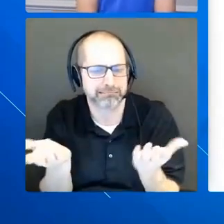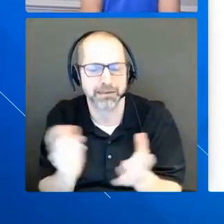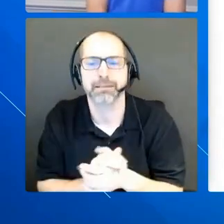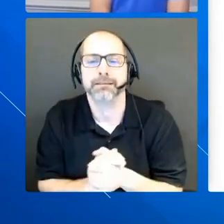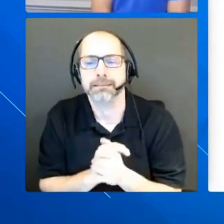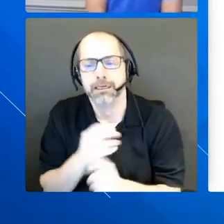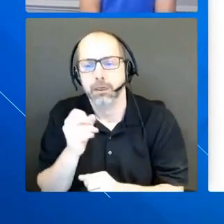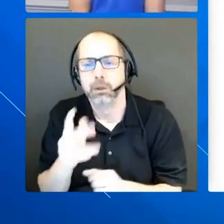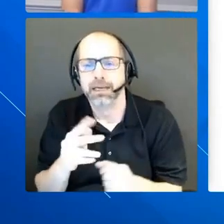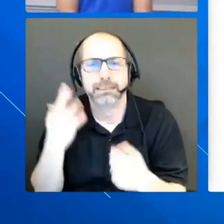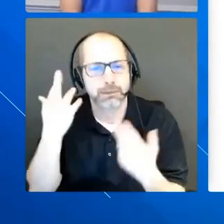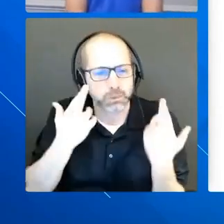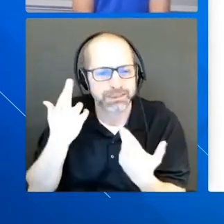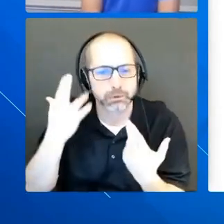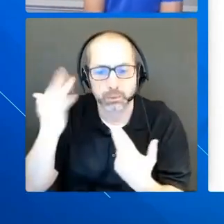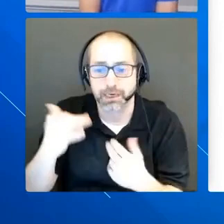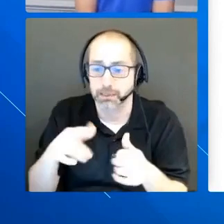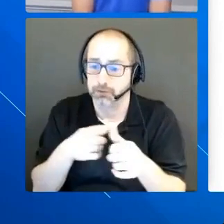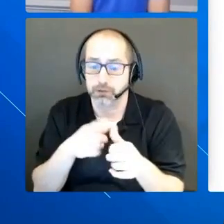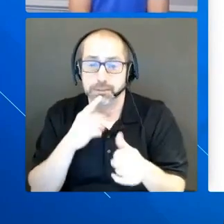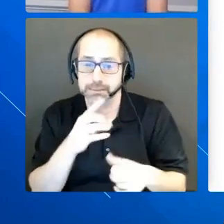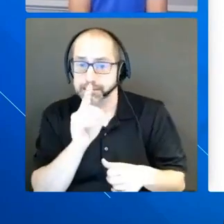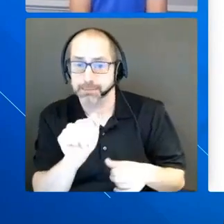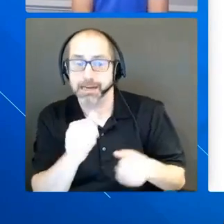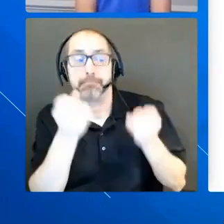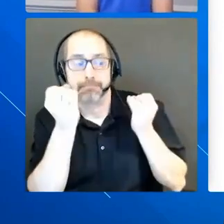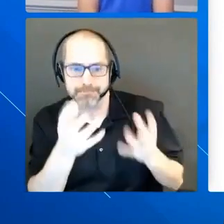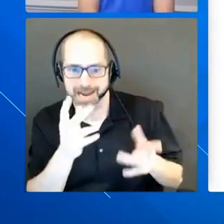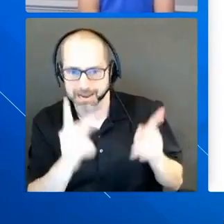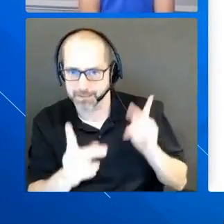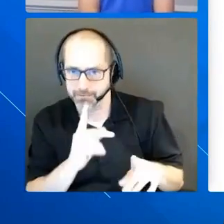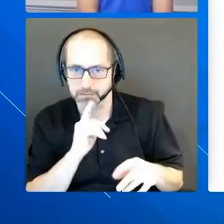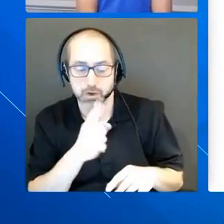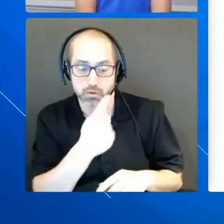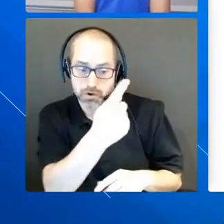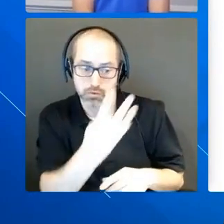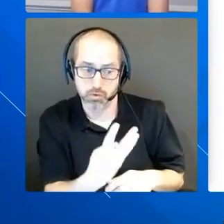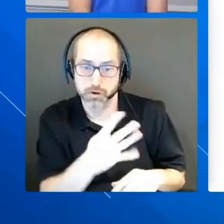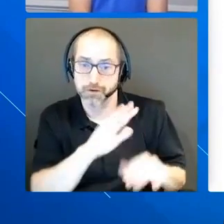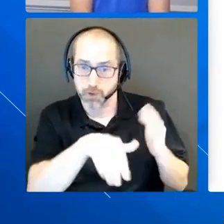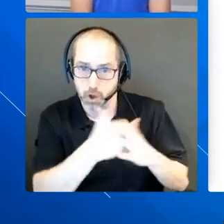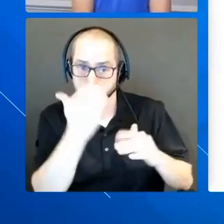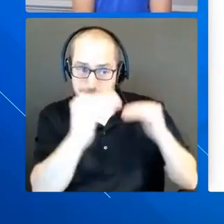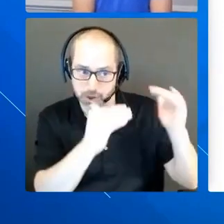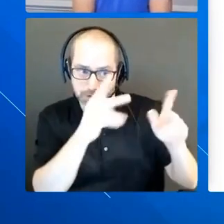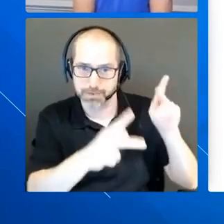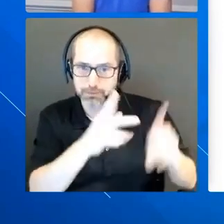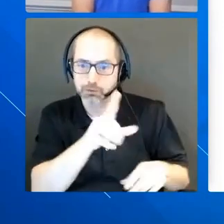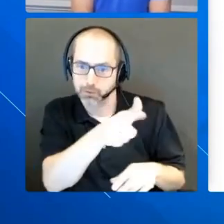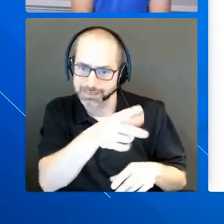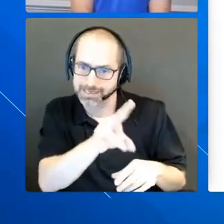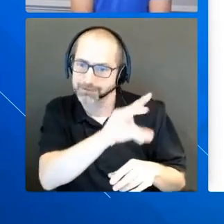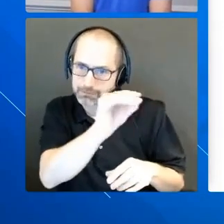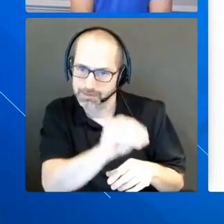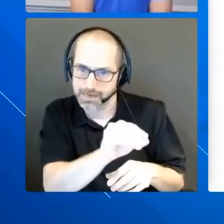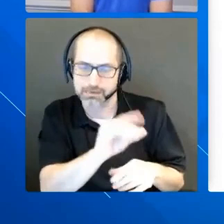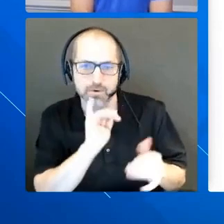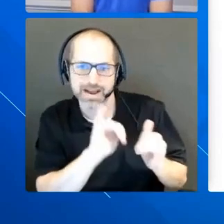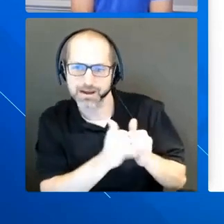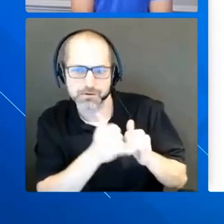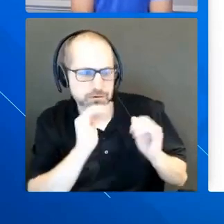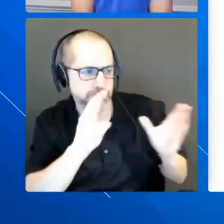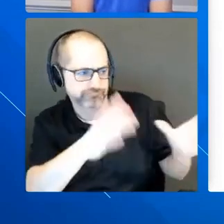First, disabilities impact a large portion of our population, more than a quarter of adults, 27%. In order to engage this group, we need to